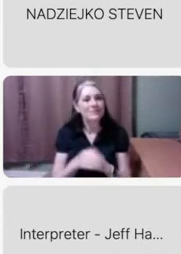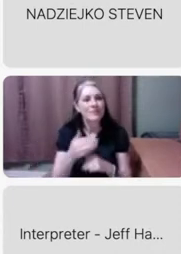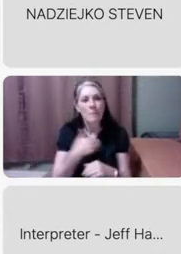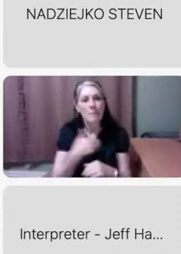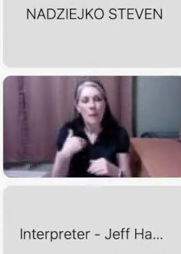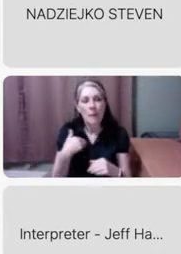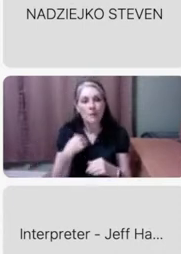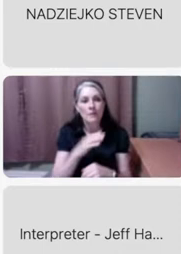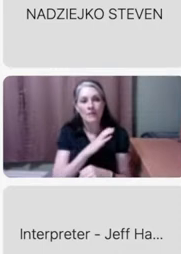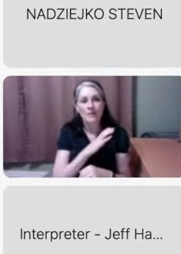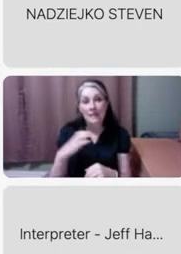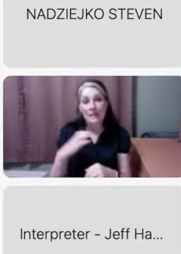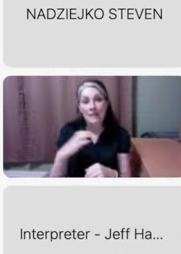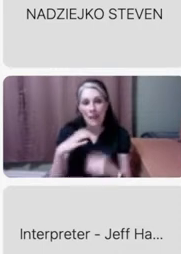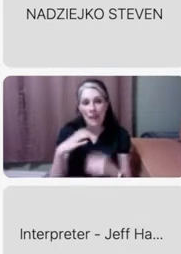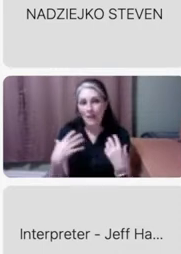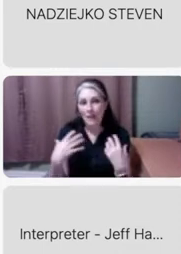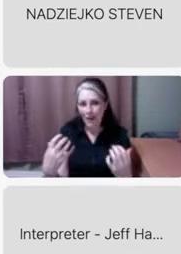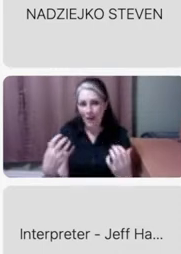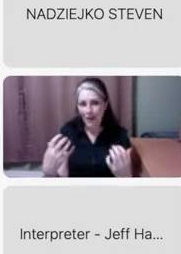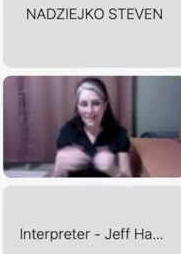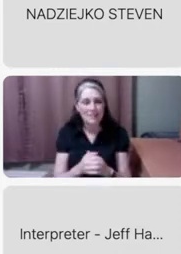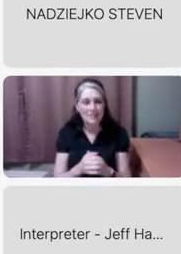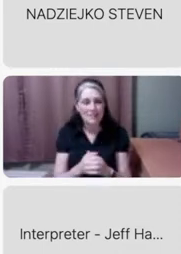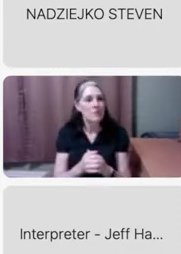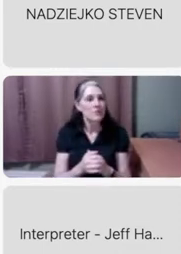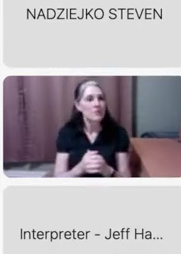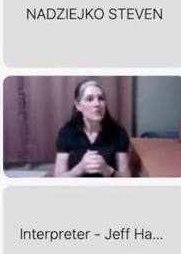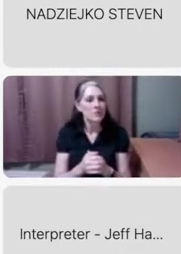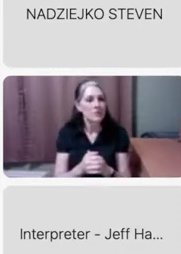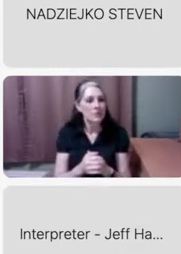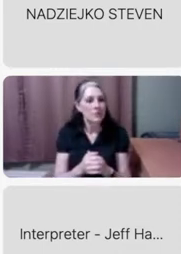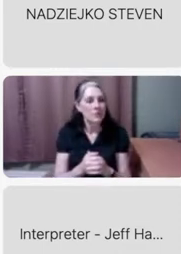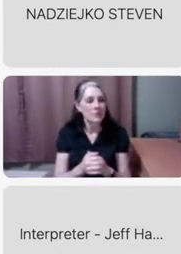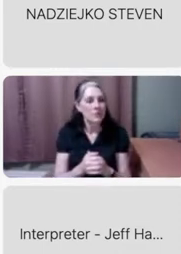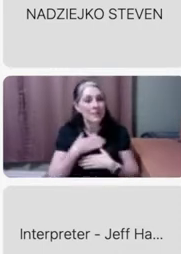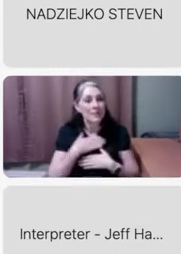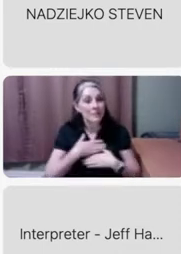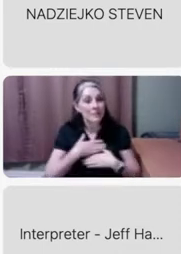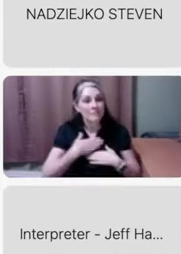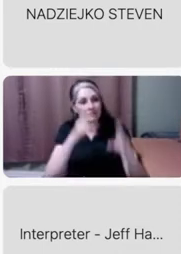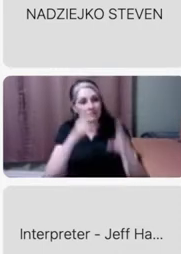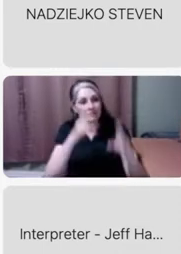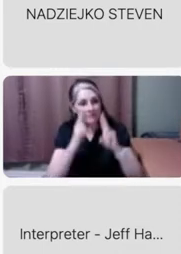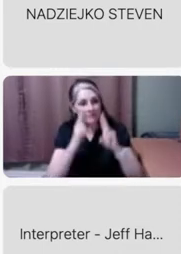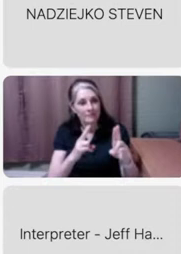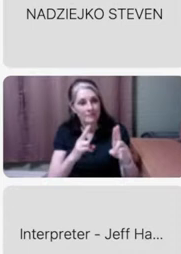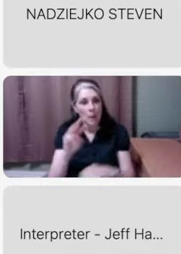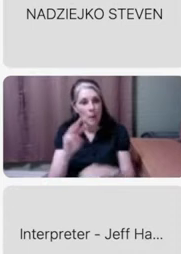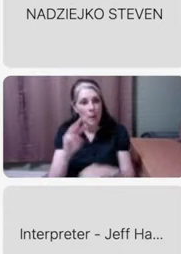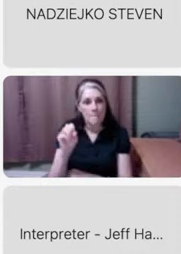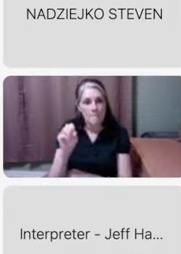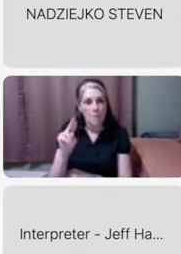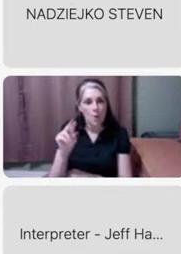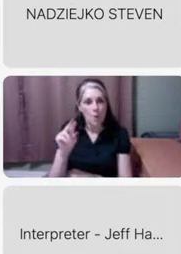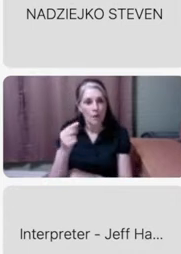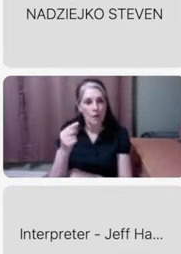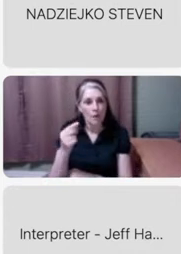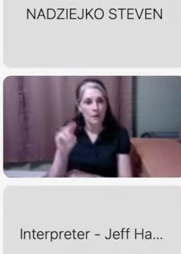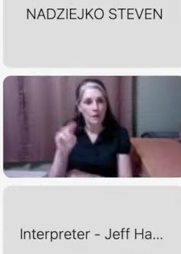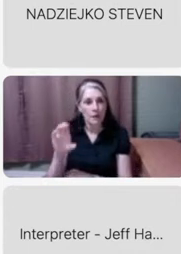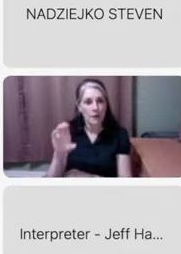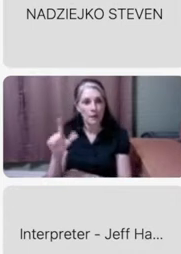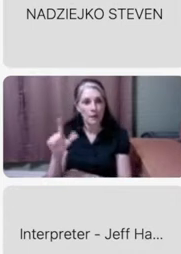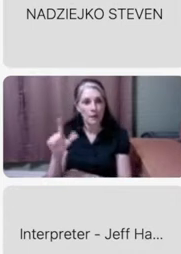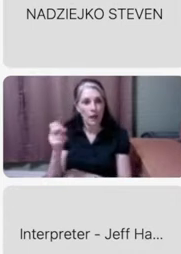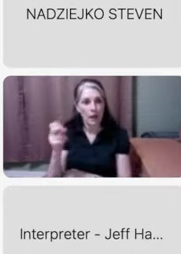audience members i have the pleasure of honoring morgan clark i have known morgan since she began as